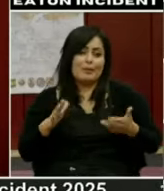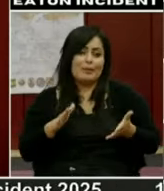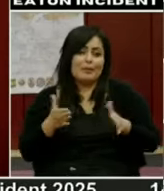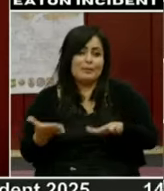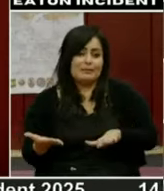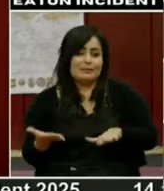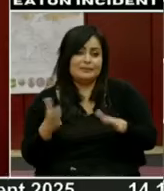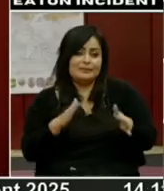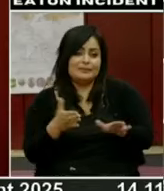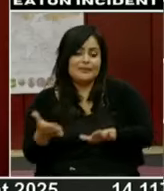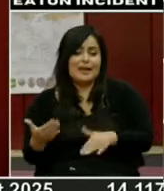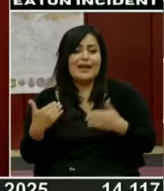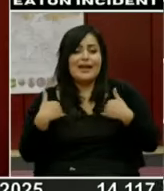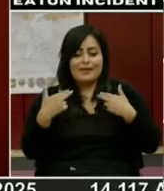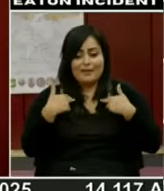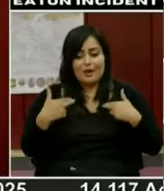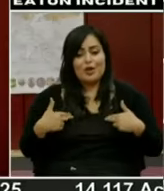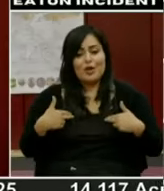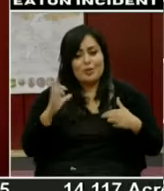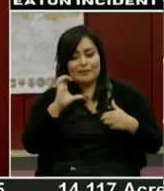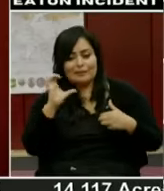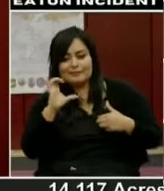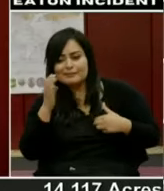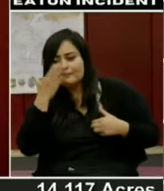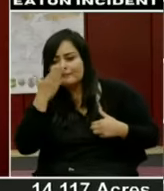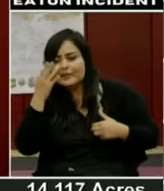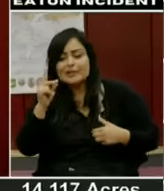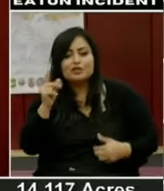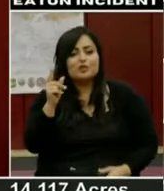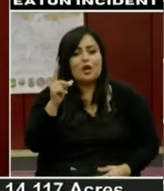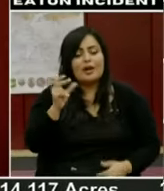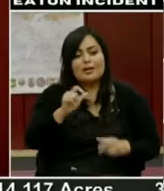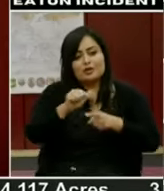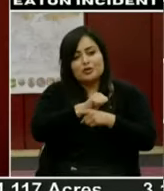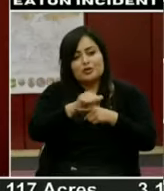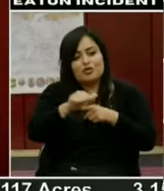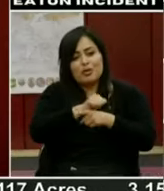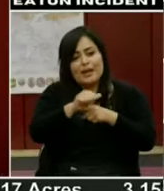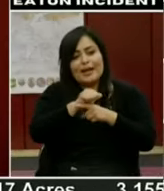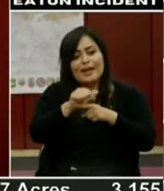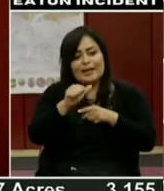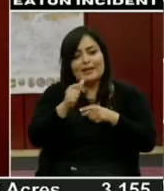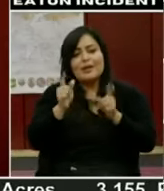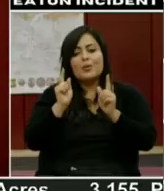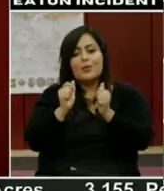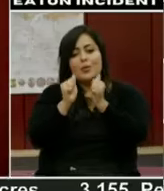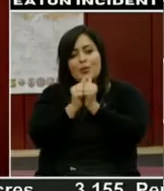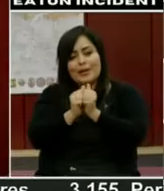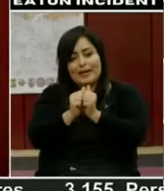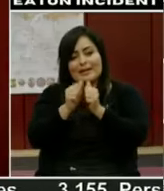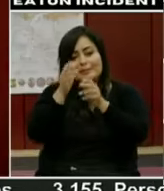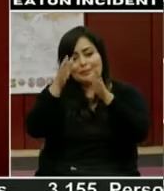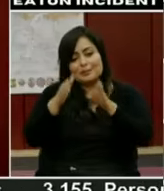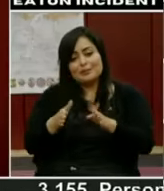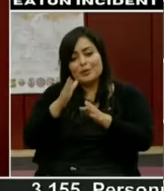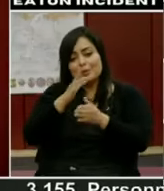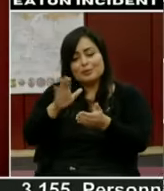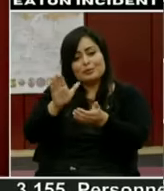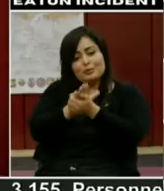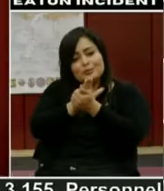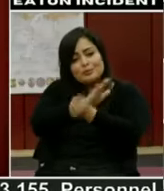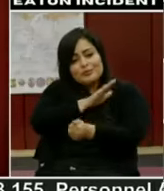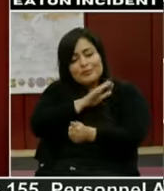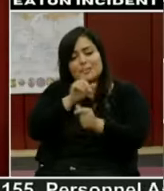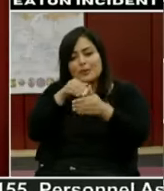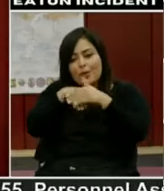human remain dogs that are highly trained with all of these teams to go through, along with an anthropologist, to go in and search every